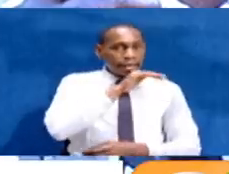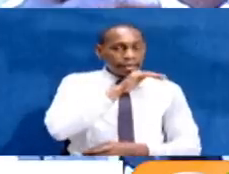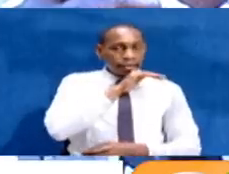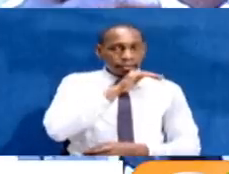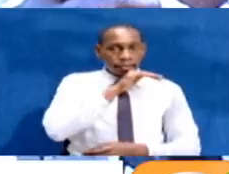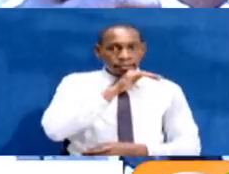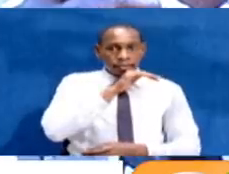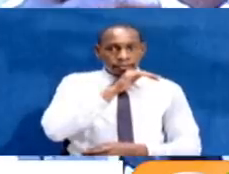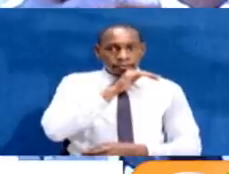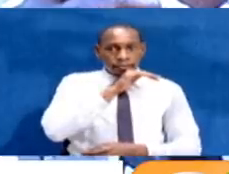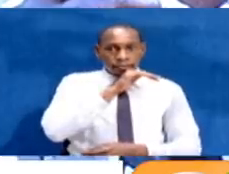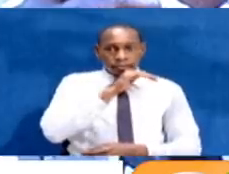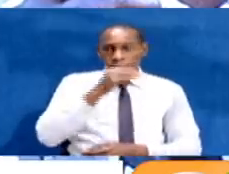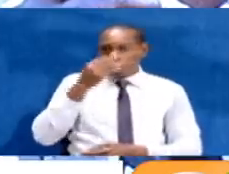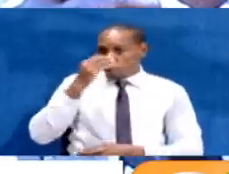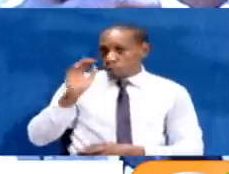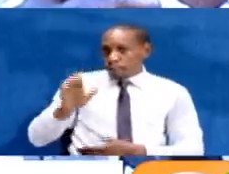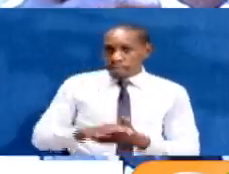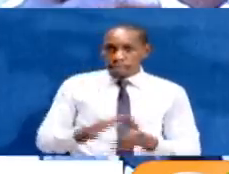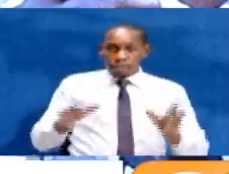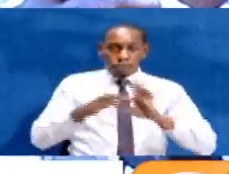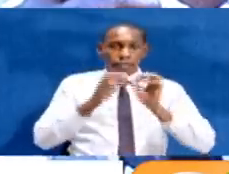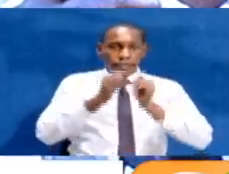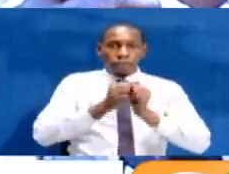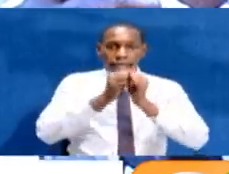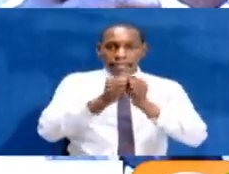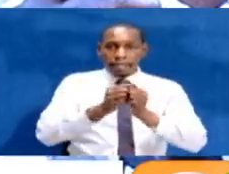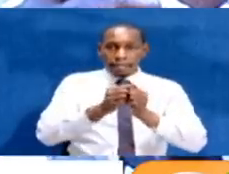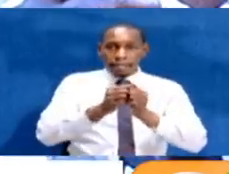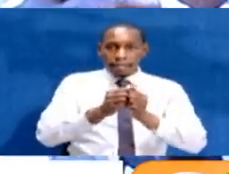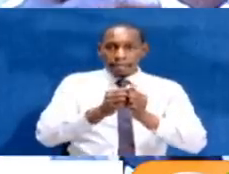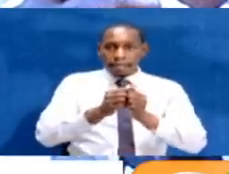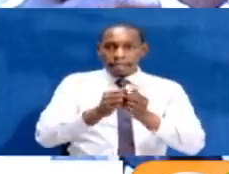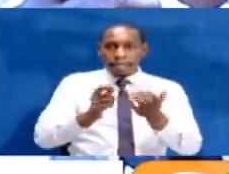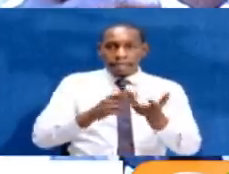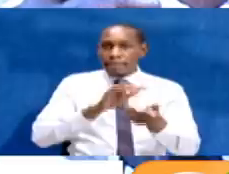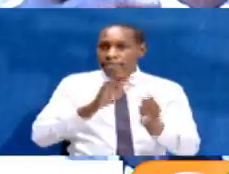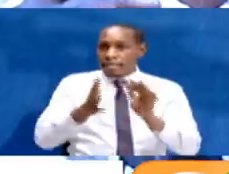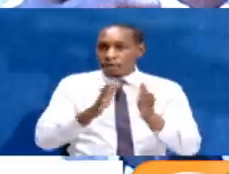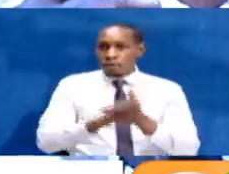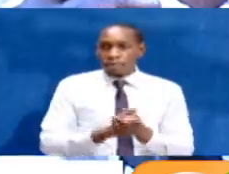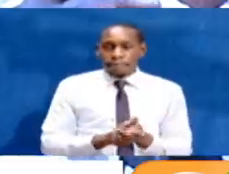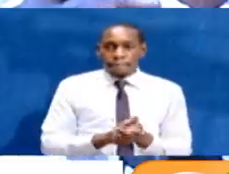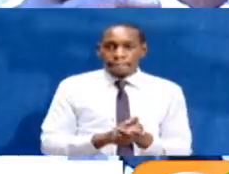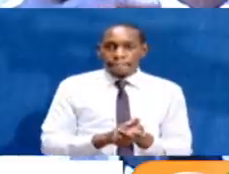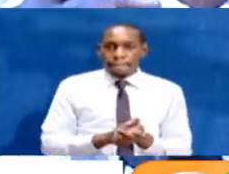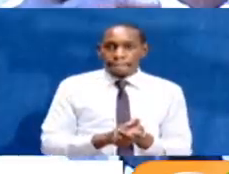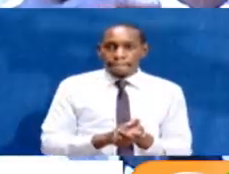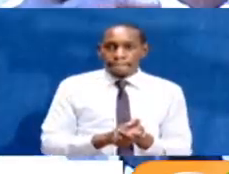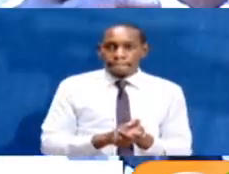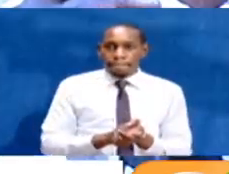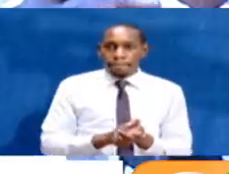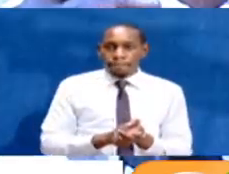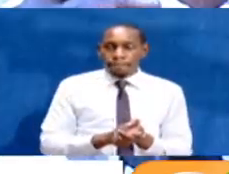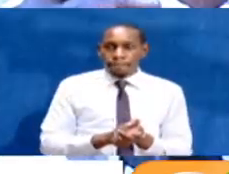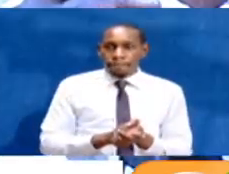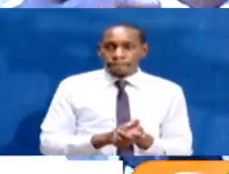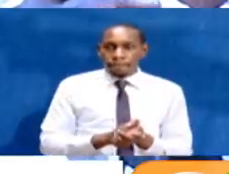and William Ruto go together, what will the numbers look like? By the way, on that,